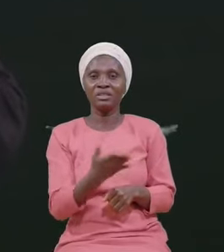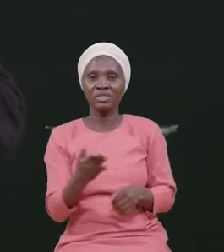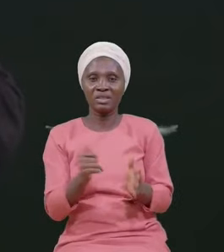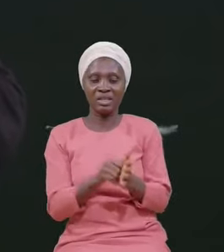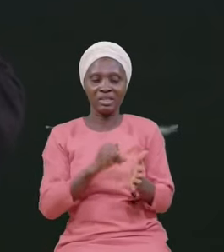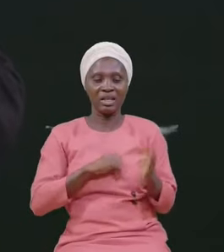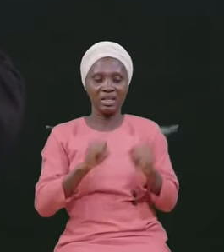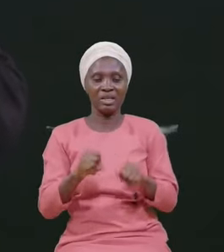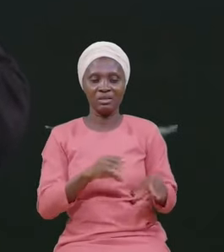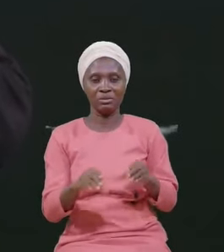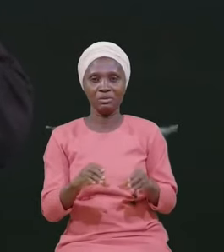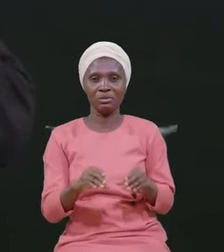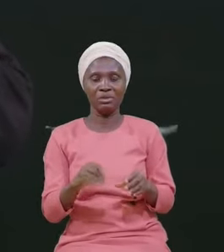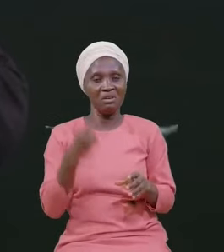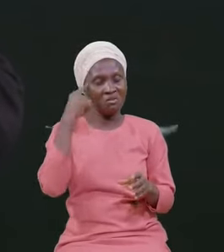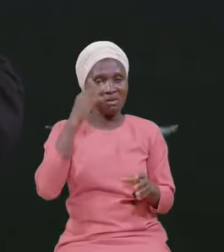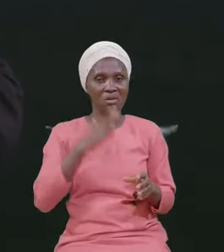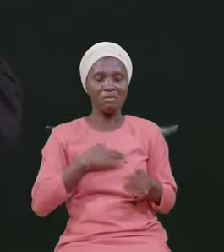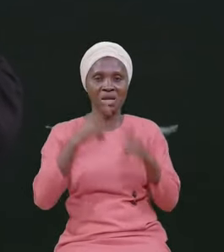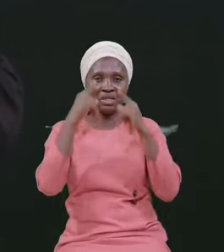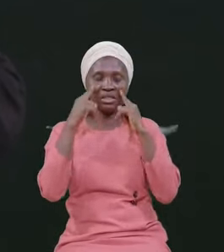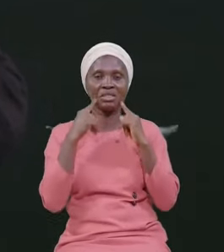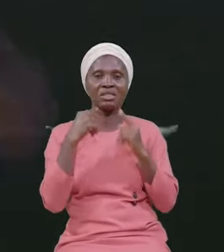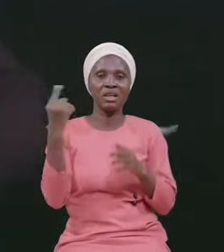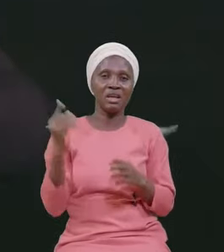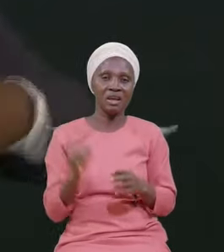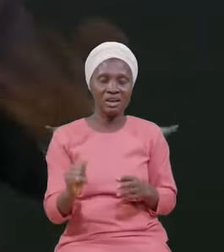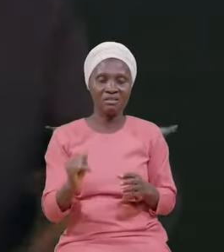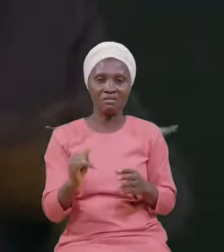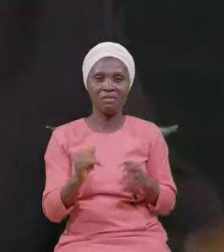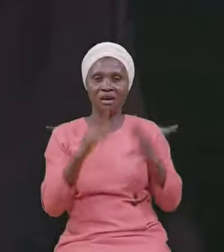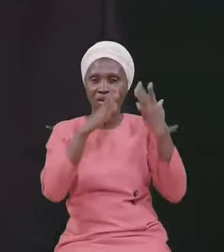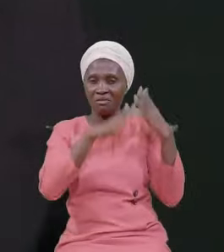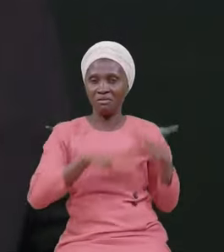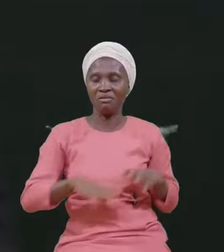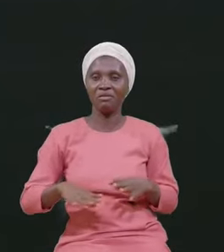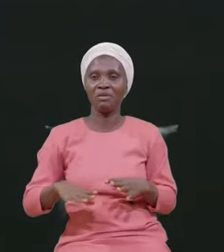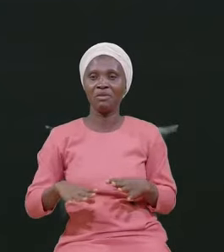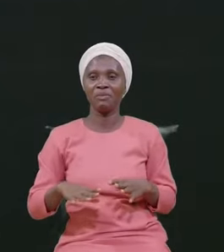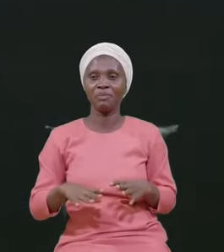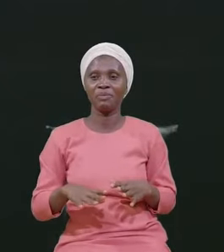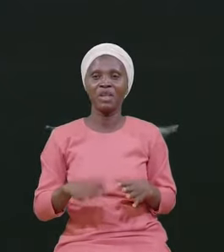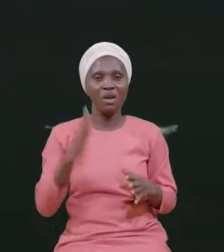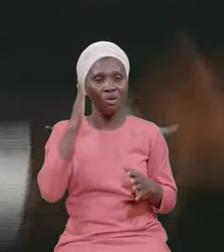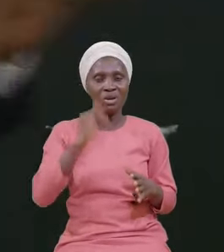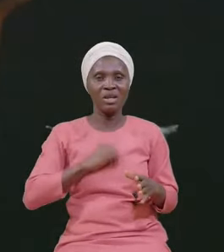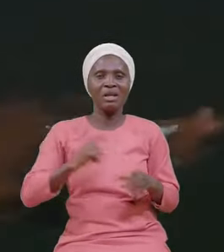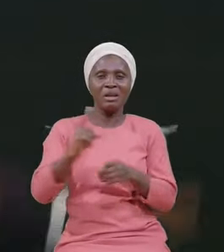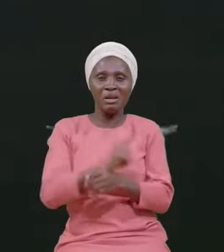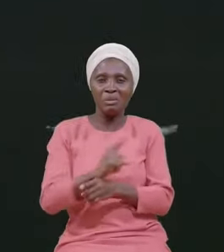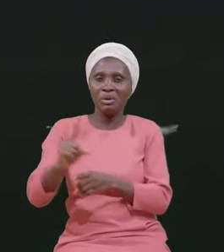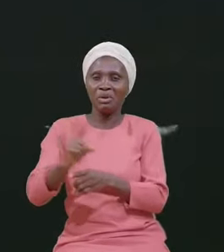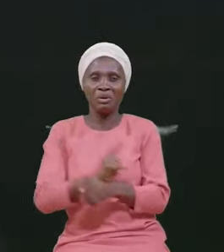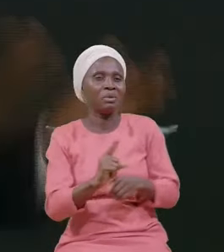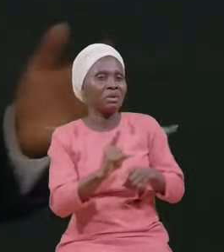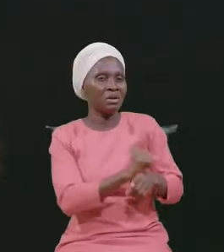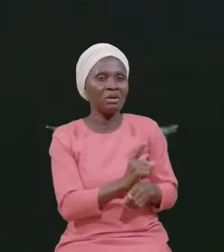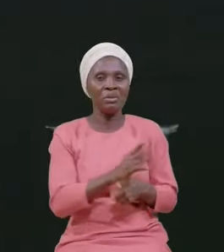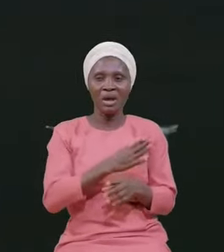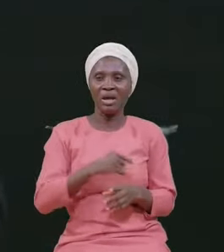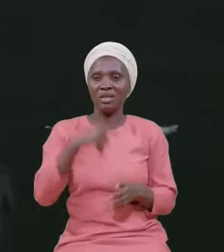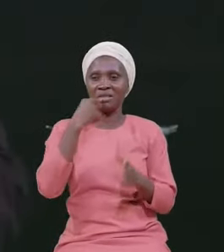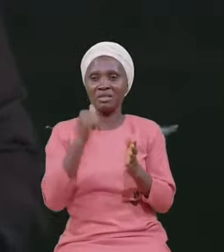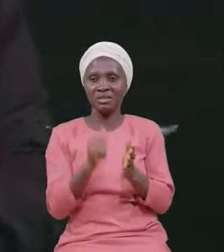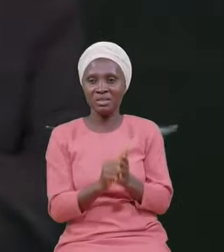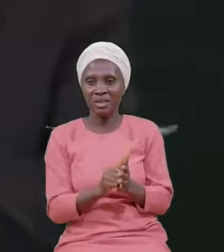flow and my Zeal no respite no could I labor and labor and say I'm searching